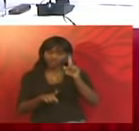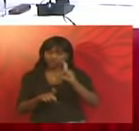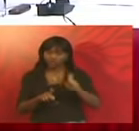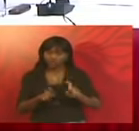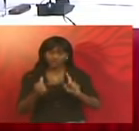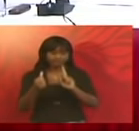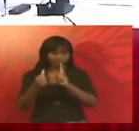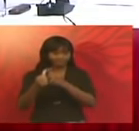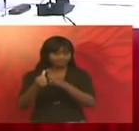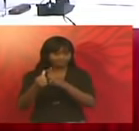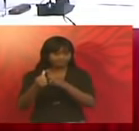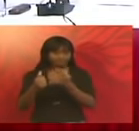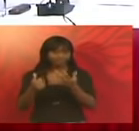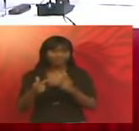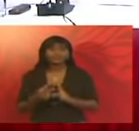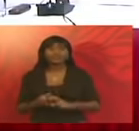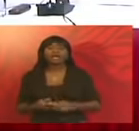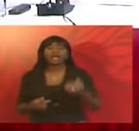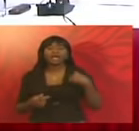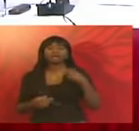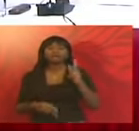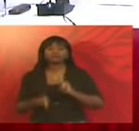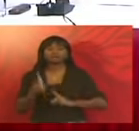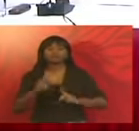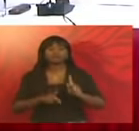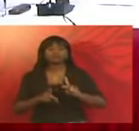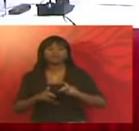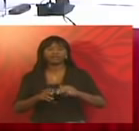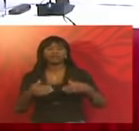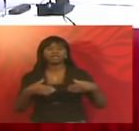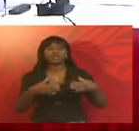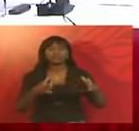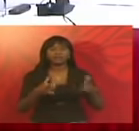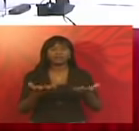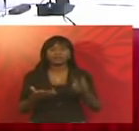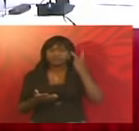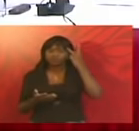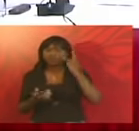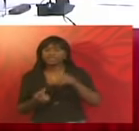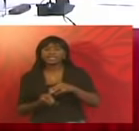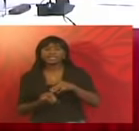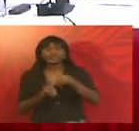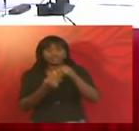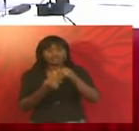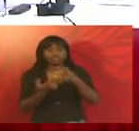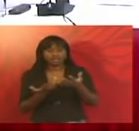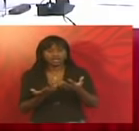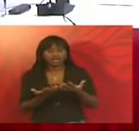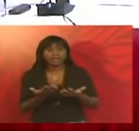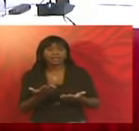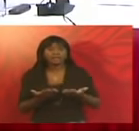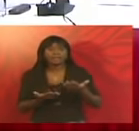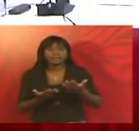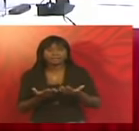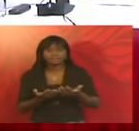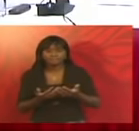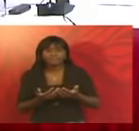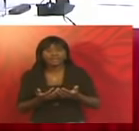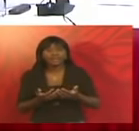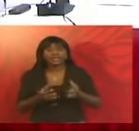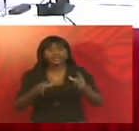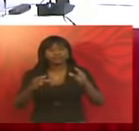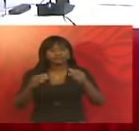of all, there are people out there who would, of course, parents especially, be willing to take on the odds for themselves with regard